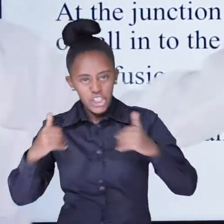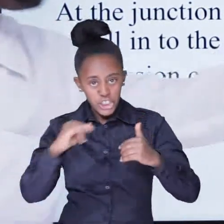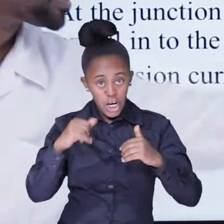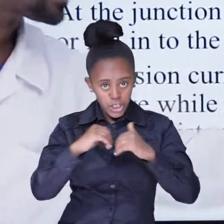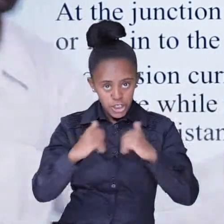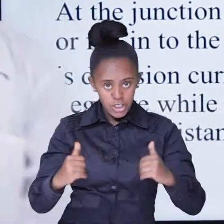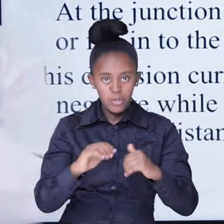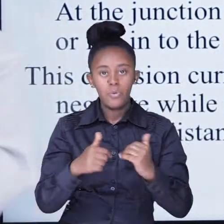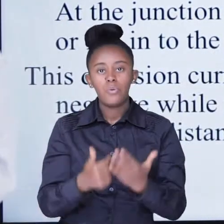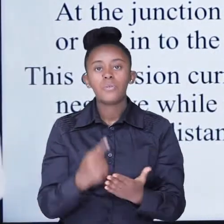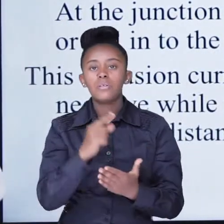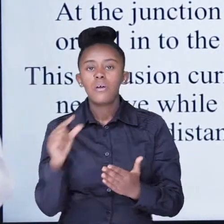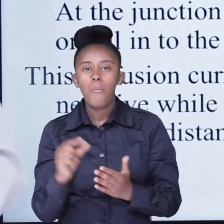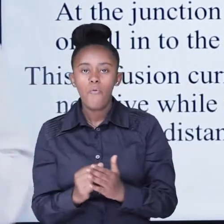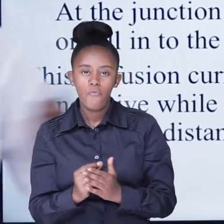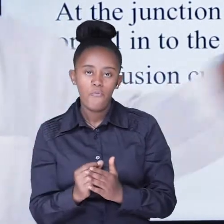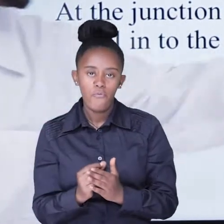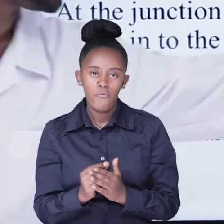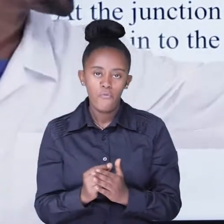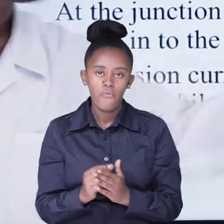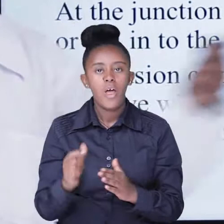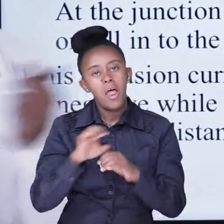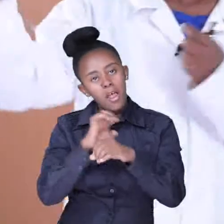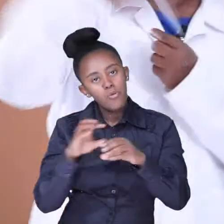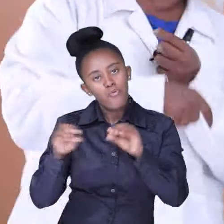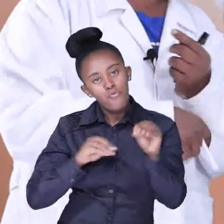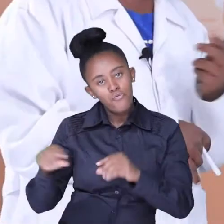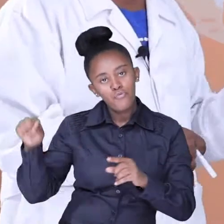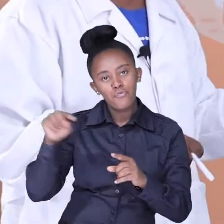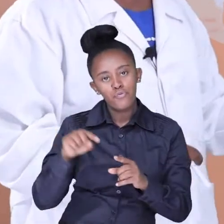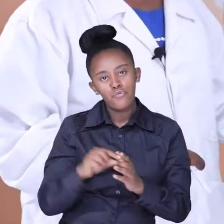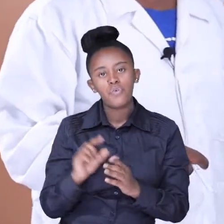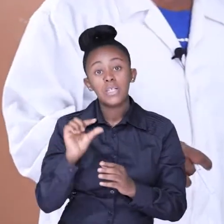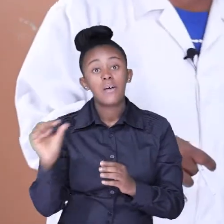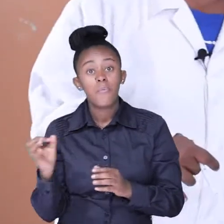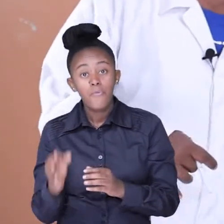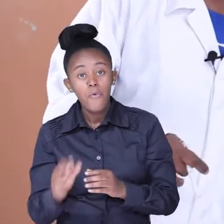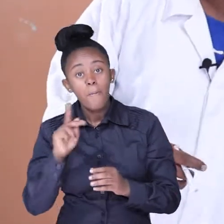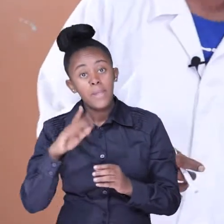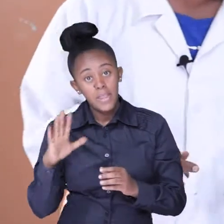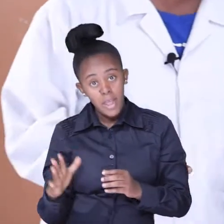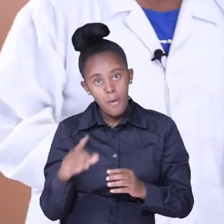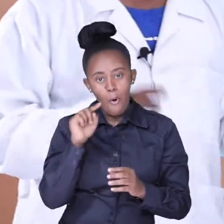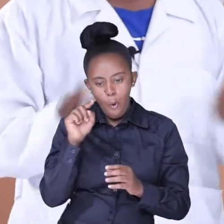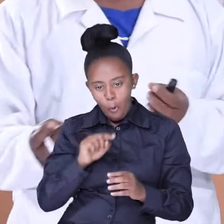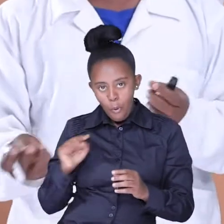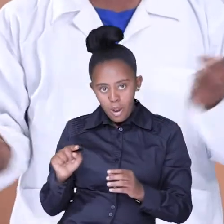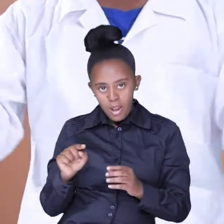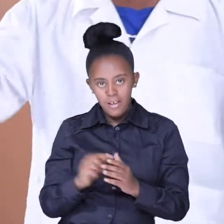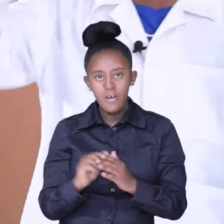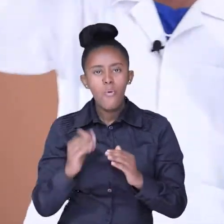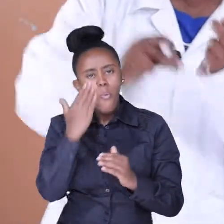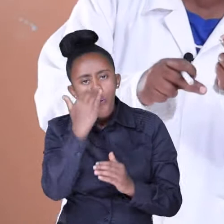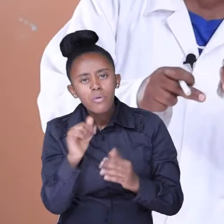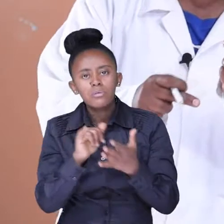where they meet, some of the n-type semiconductor electrons move toward some of the p-type holes. Why is that?